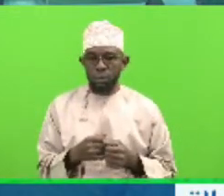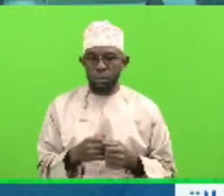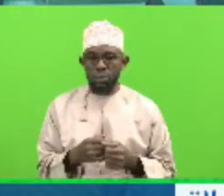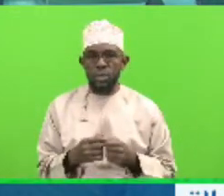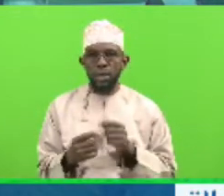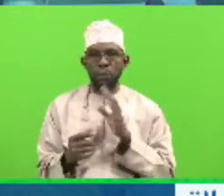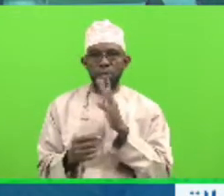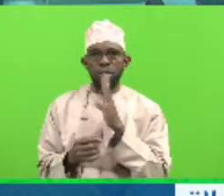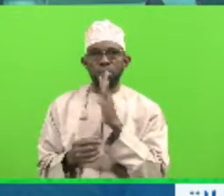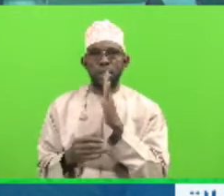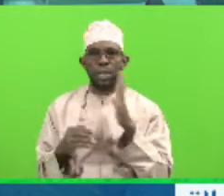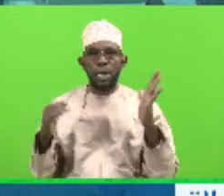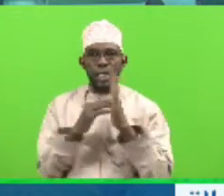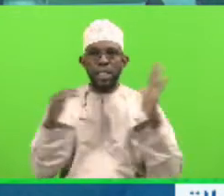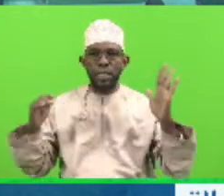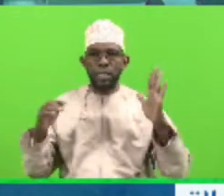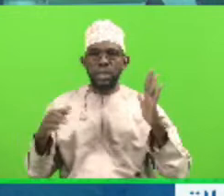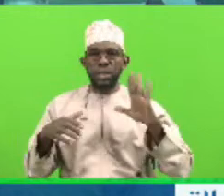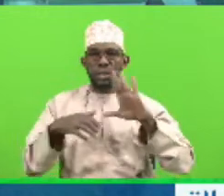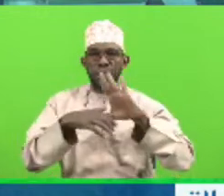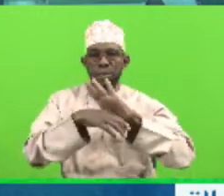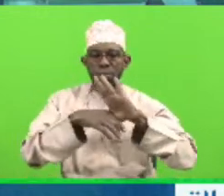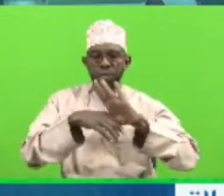When we speak against homosexuality,